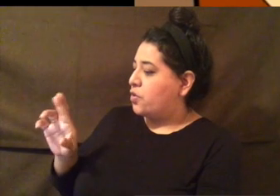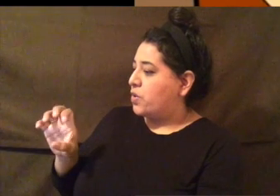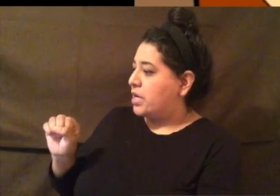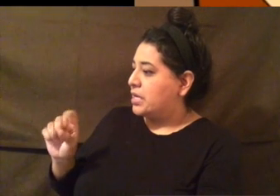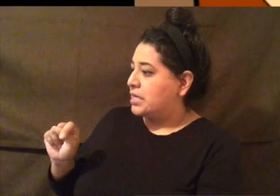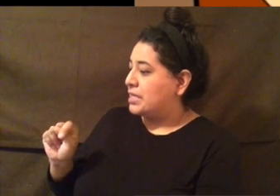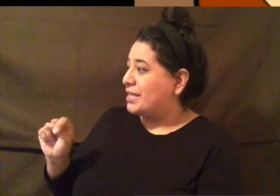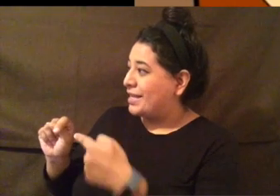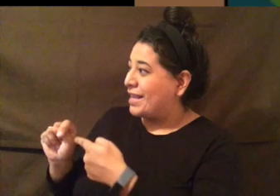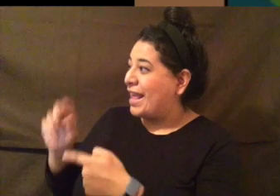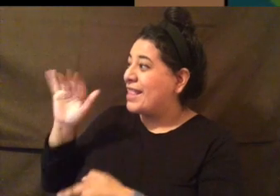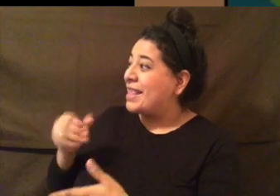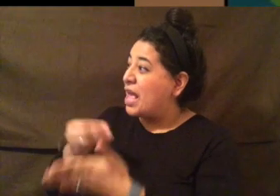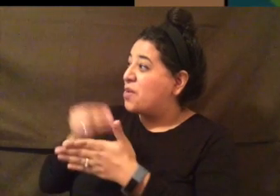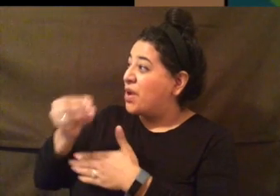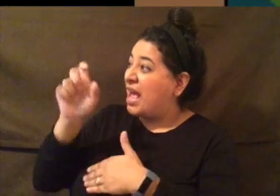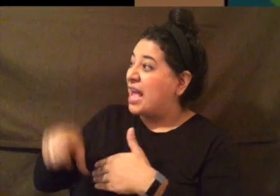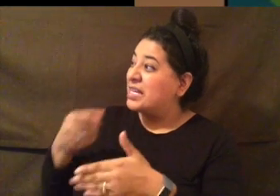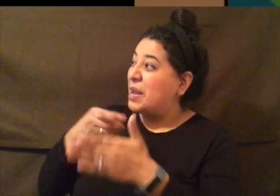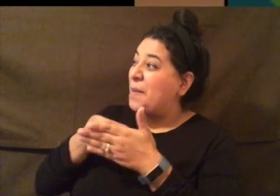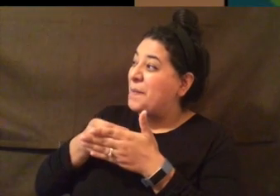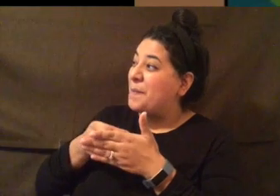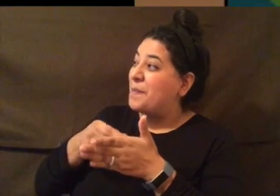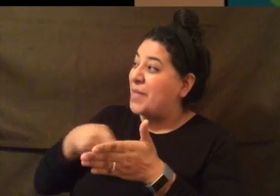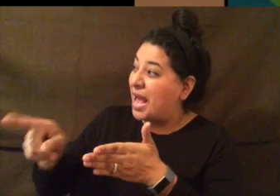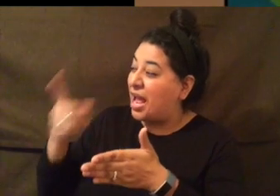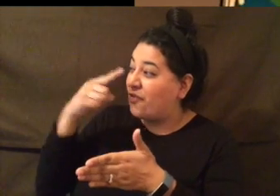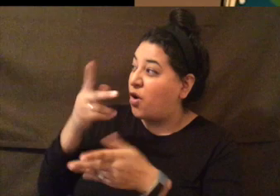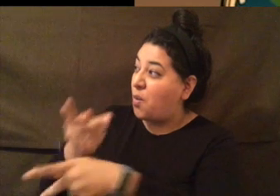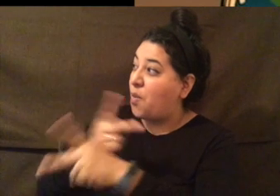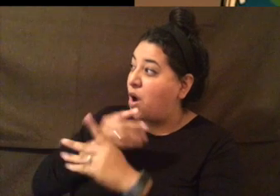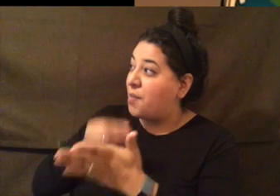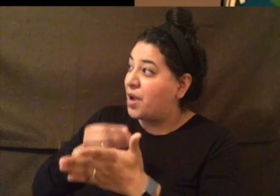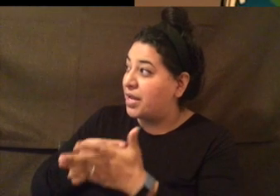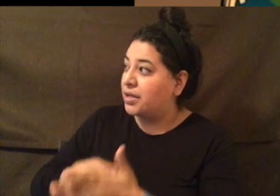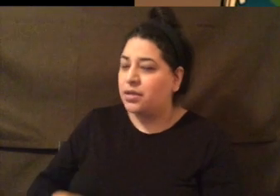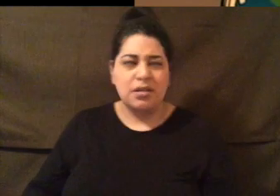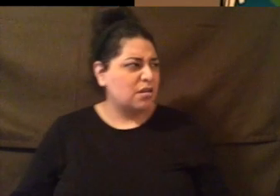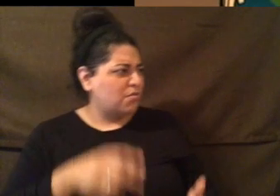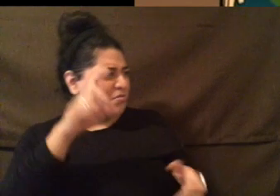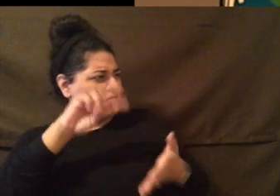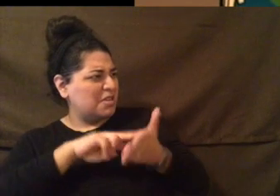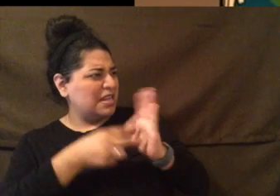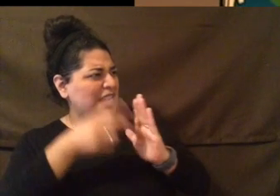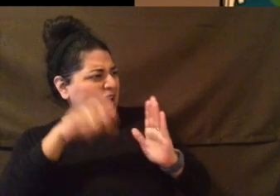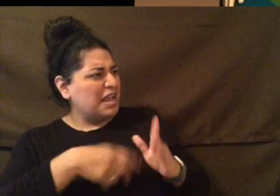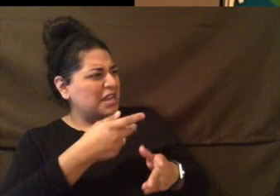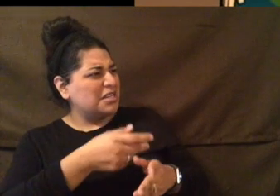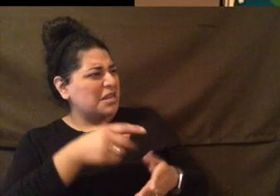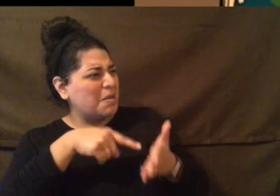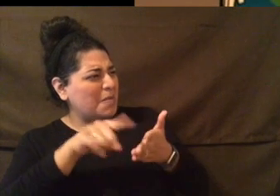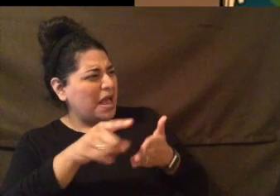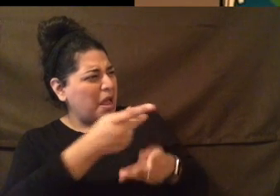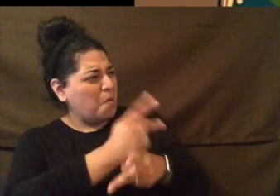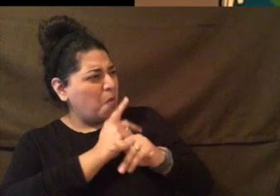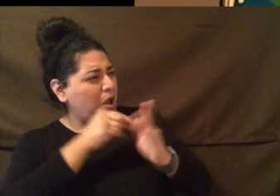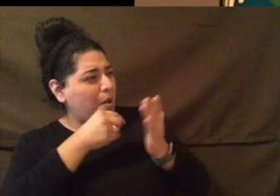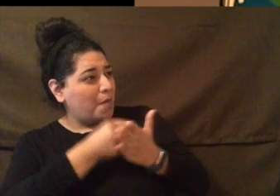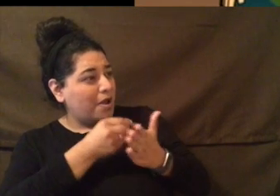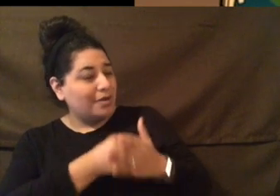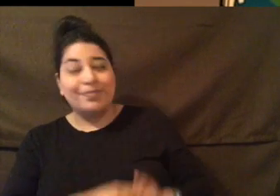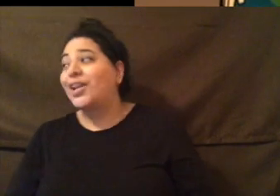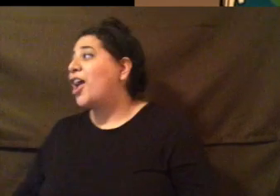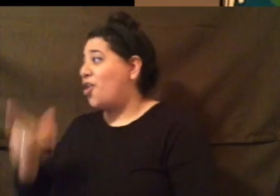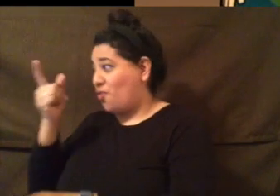bank to borrow their money. You mean I have to pay to use the money? That's right. Every time you borrow money, you have to pay the